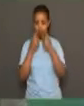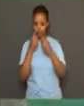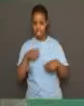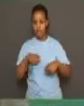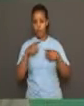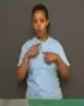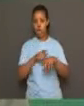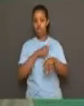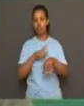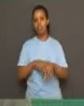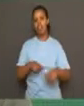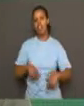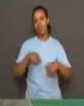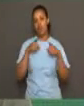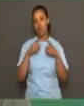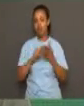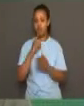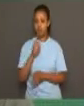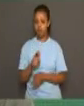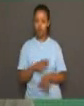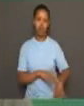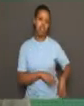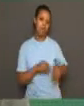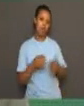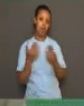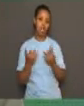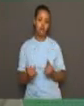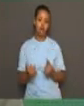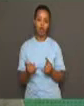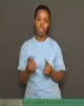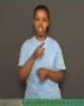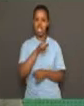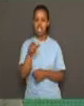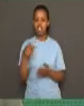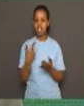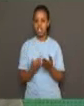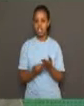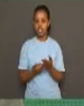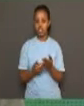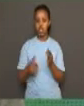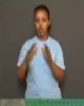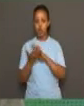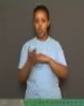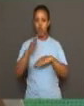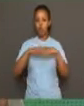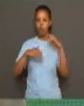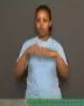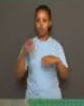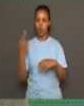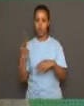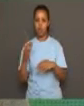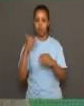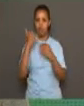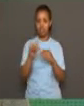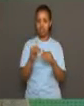longest. Students, can you think of a time where you have seen survival of the fittest